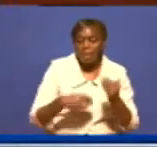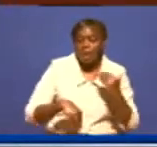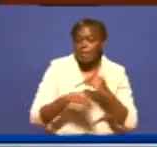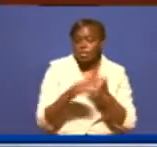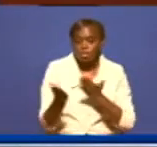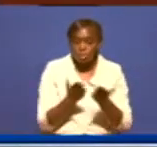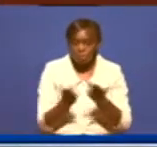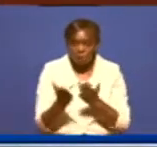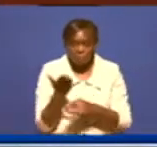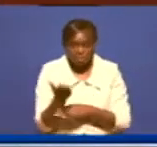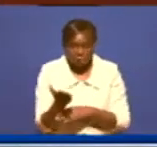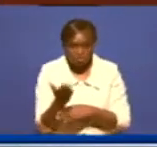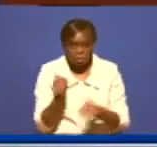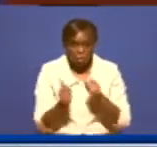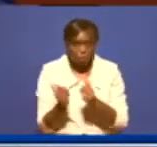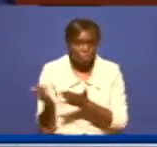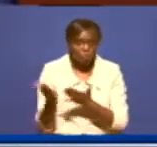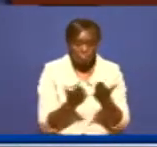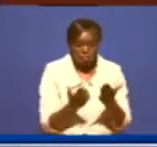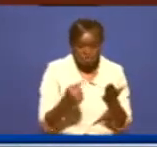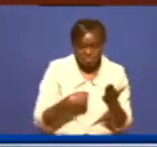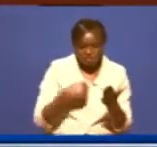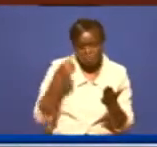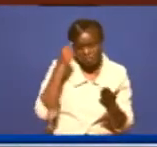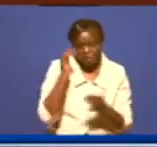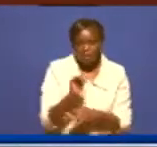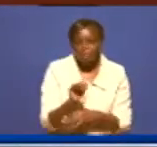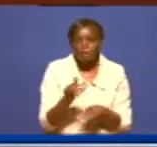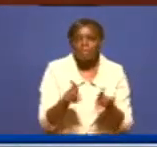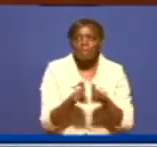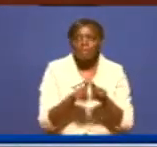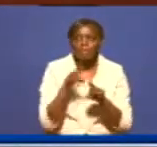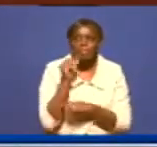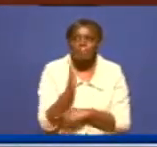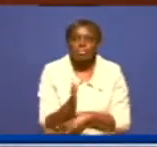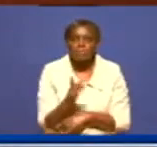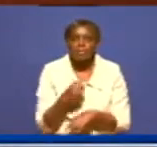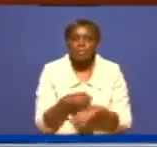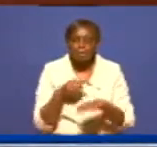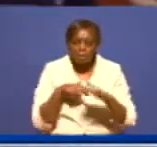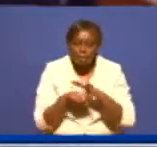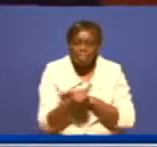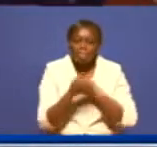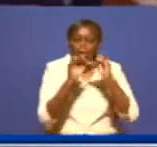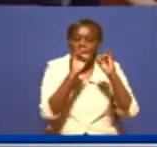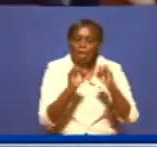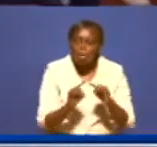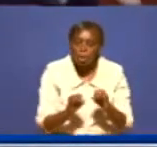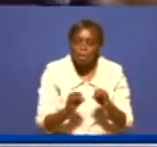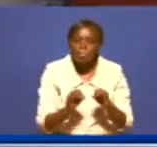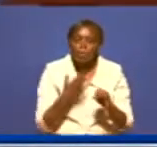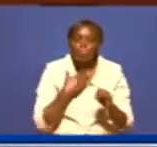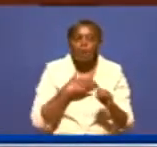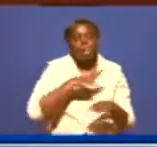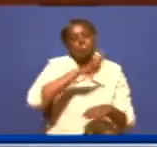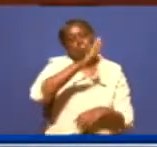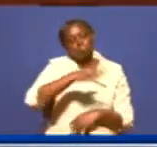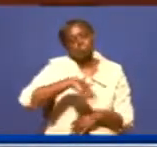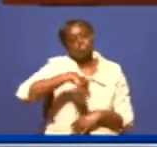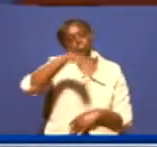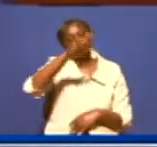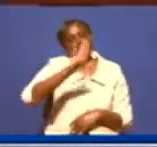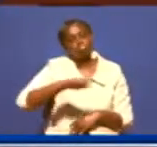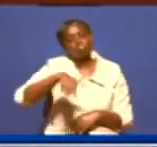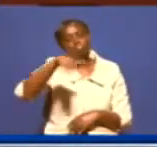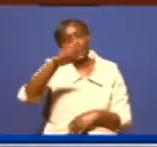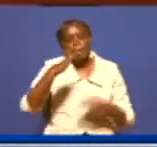services that will be provided. So I think, and also, Madam Speaker, when you move in, they can say they want to come and paint your house. Maybe by the time you